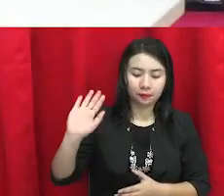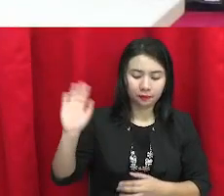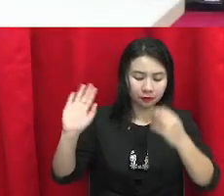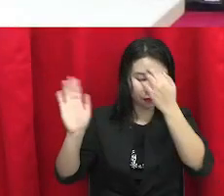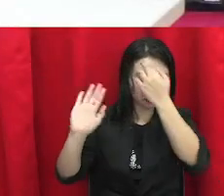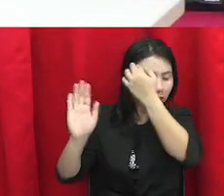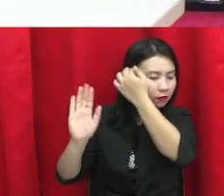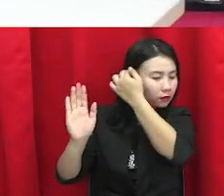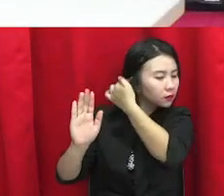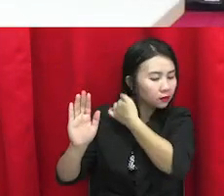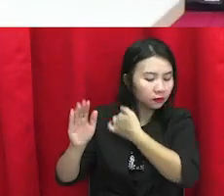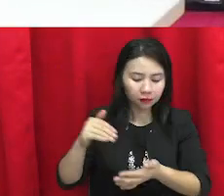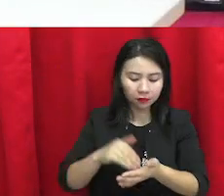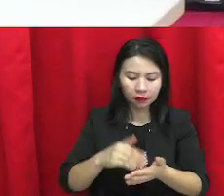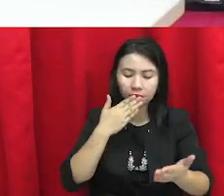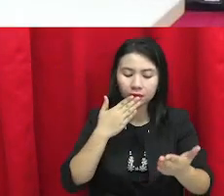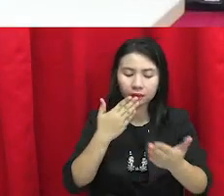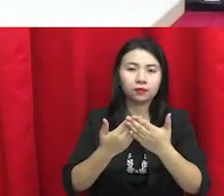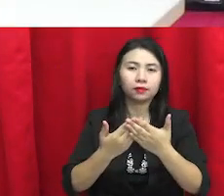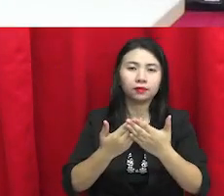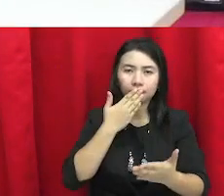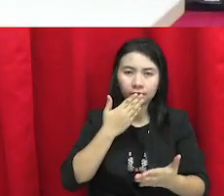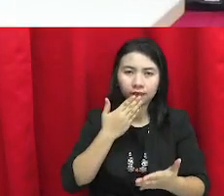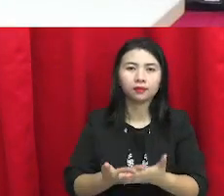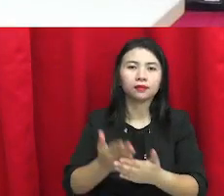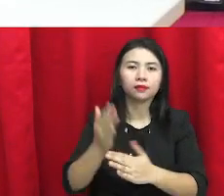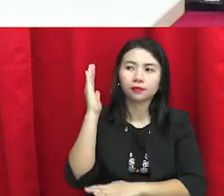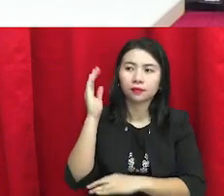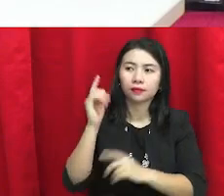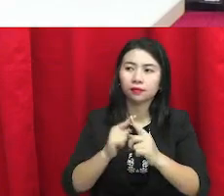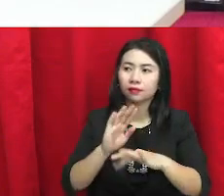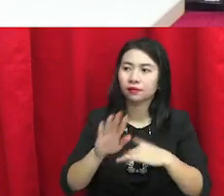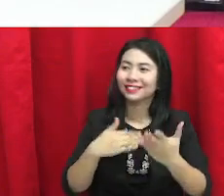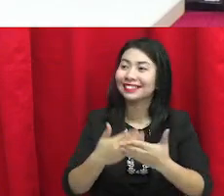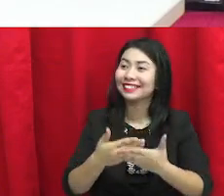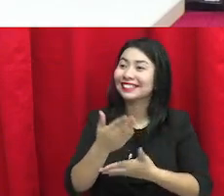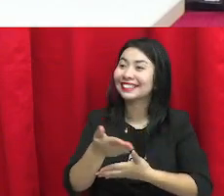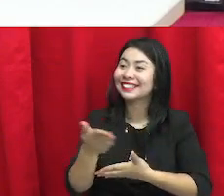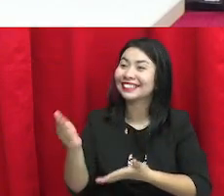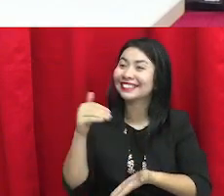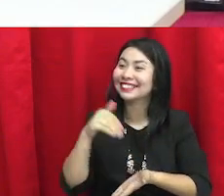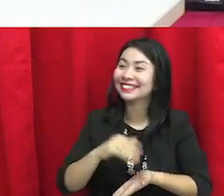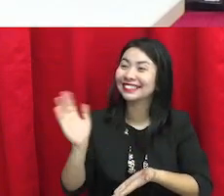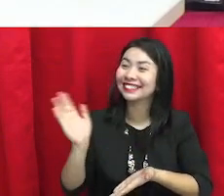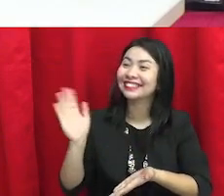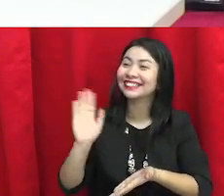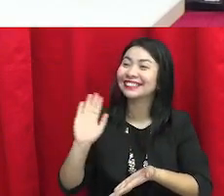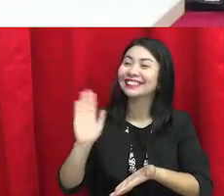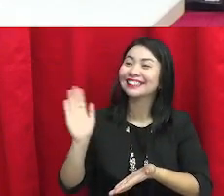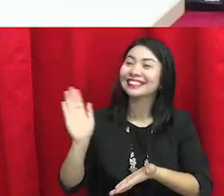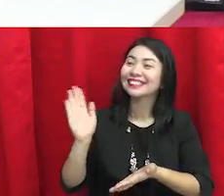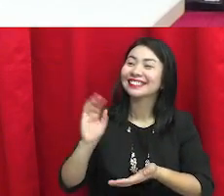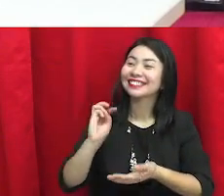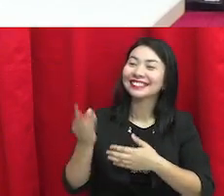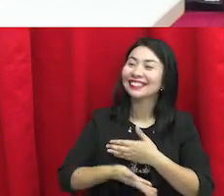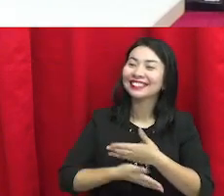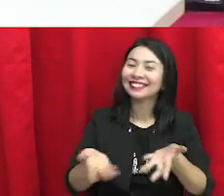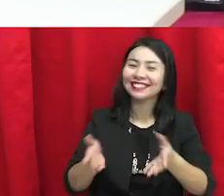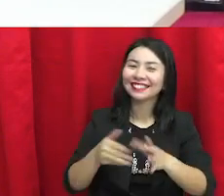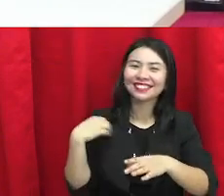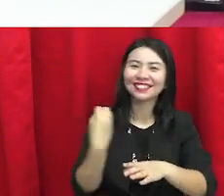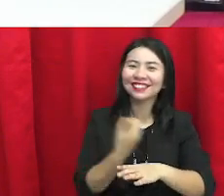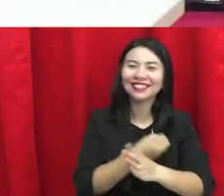Amen, amen. Maganda. Tahali po muli sa inyo lahat. Once again, welcome back to your favorite noontime show,